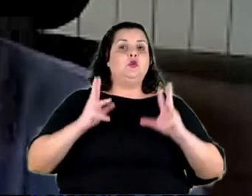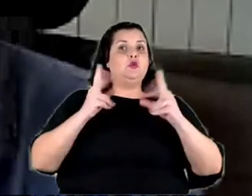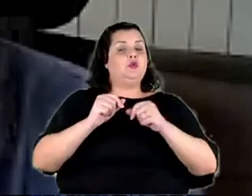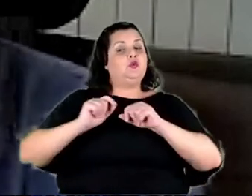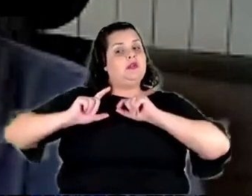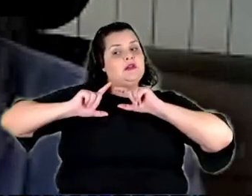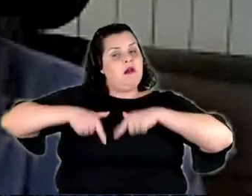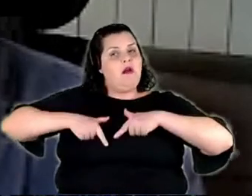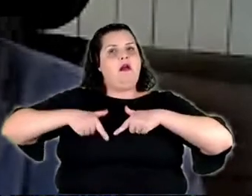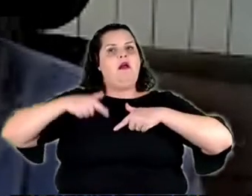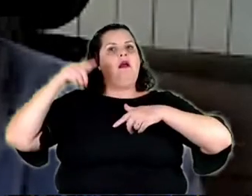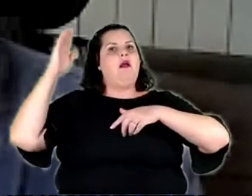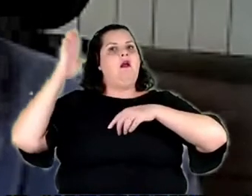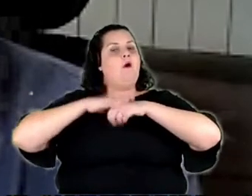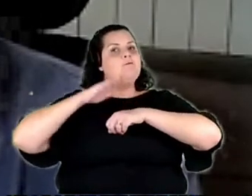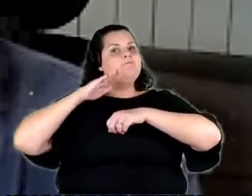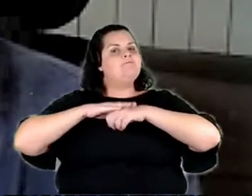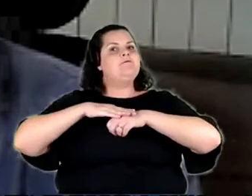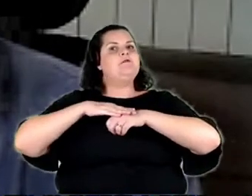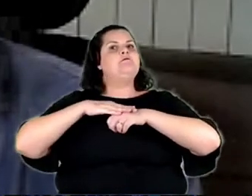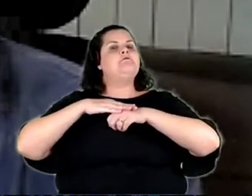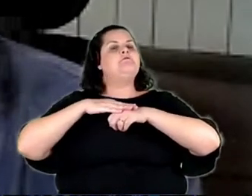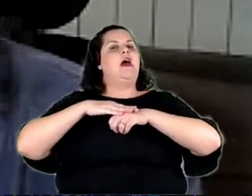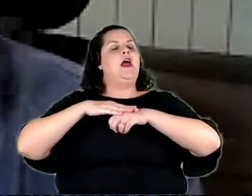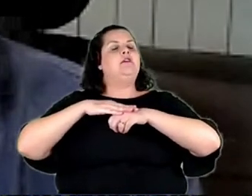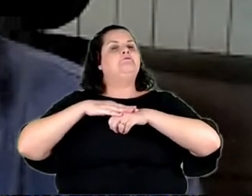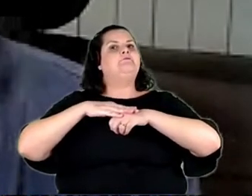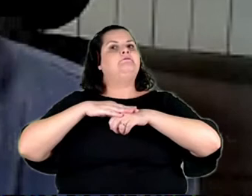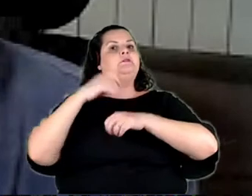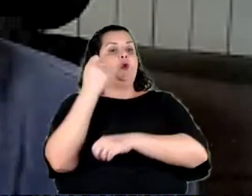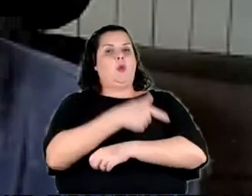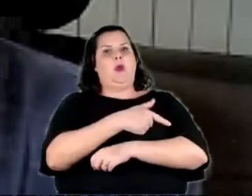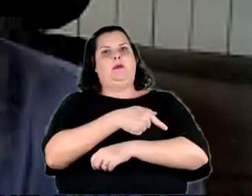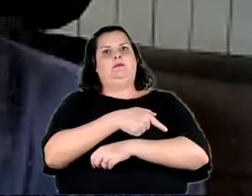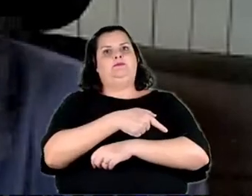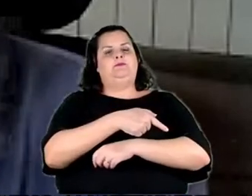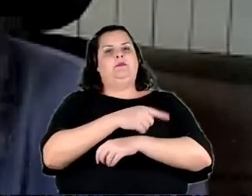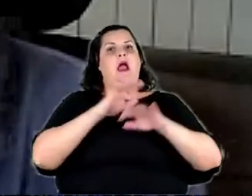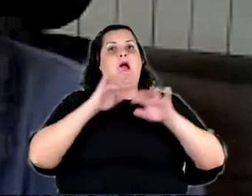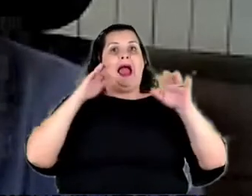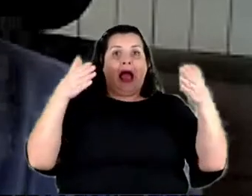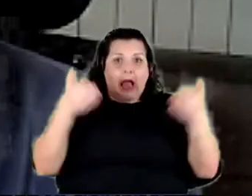we can't create a Palestinian state now, but